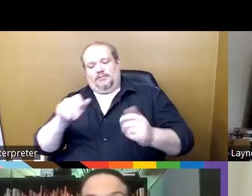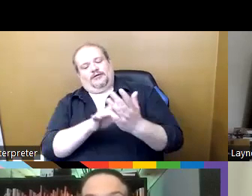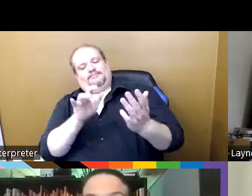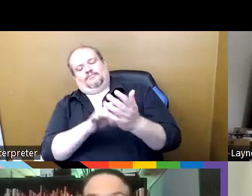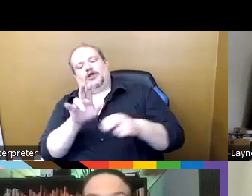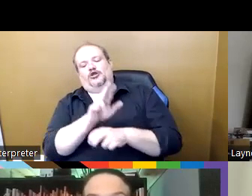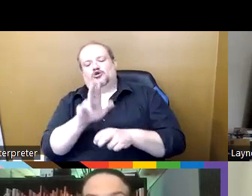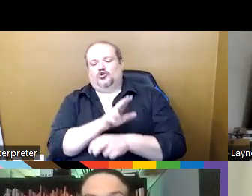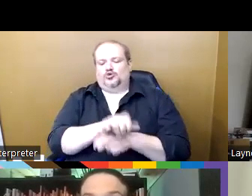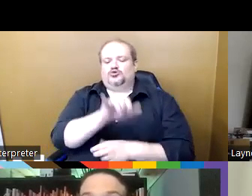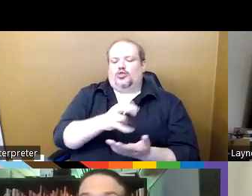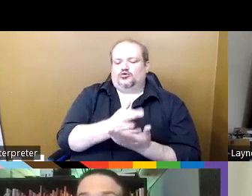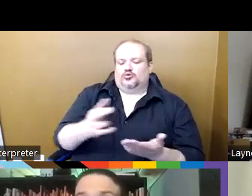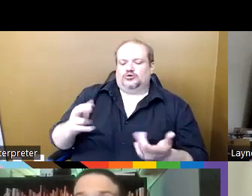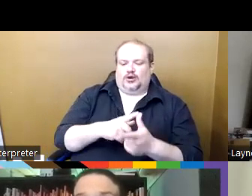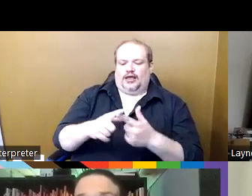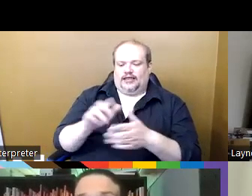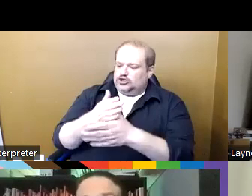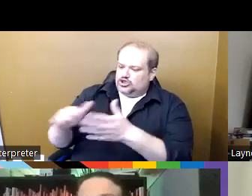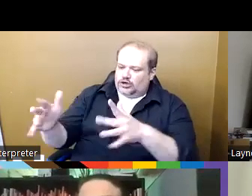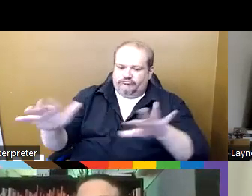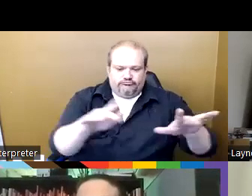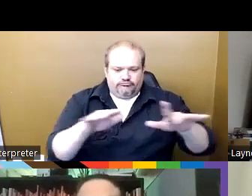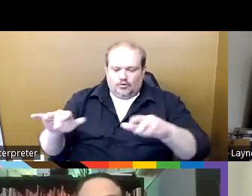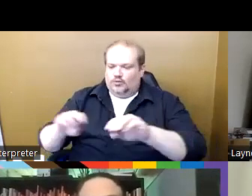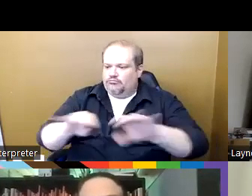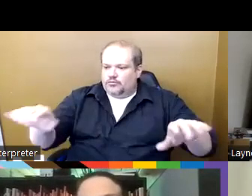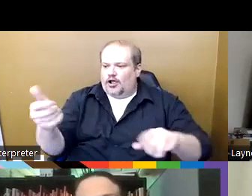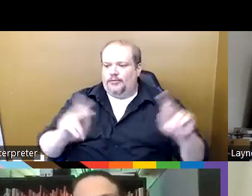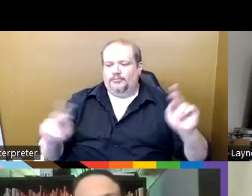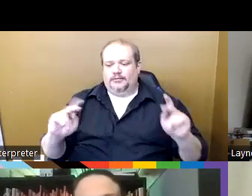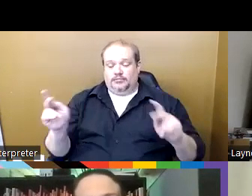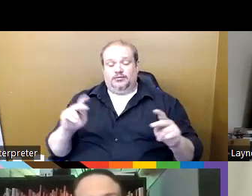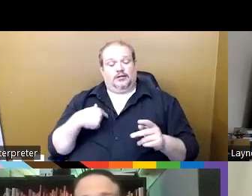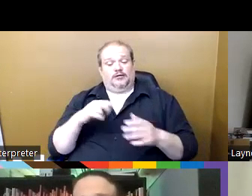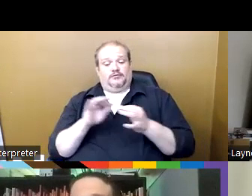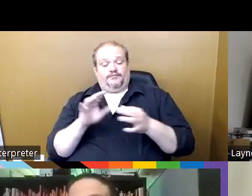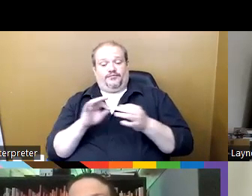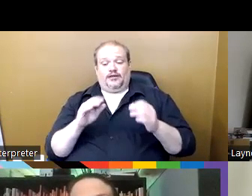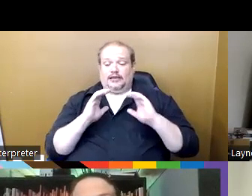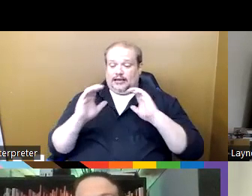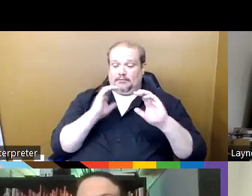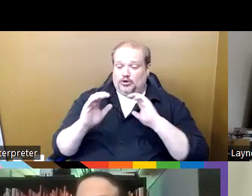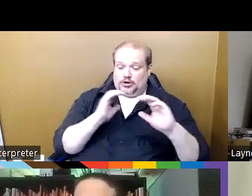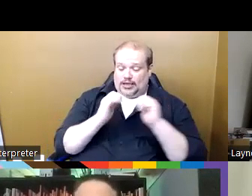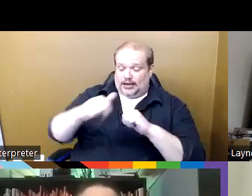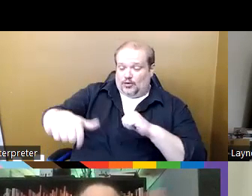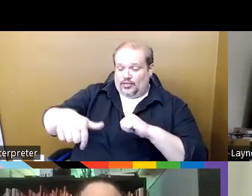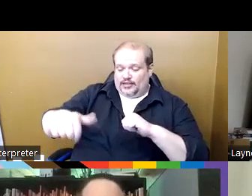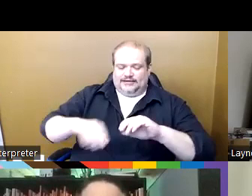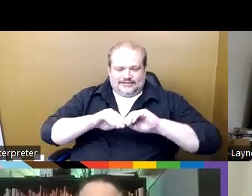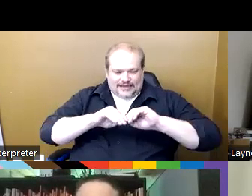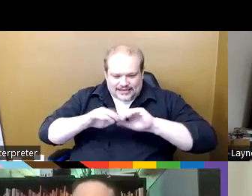in those resources and to spread them throughout, because as we were saying, the communicating this and